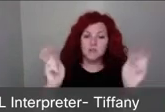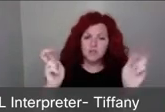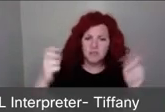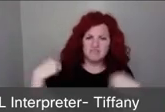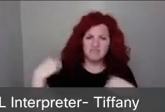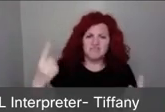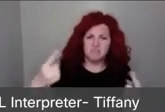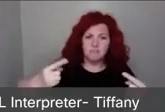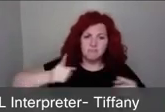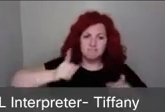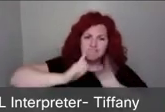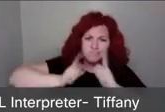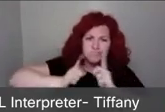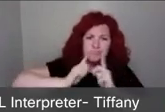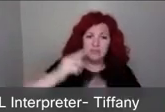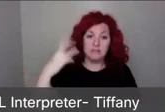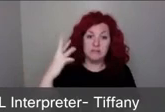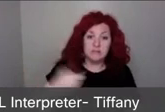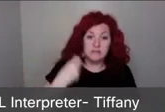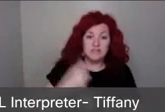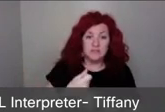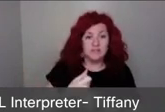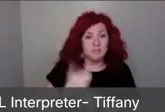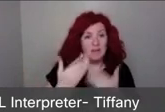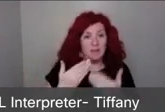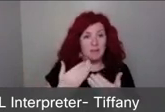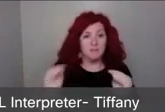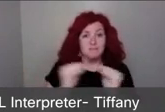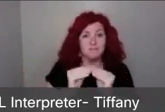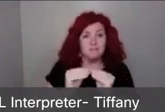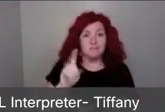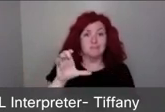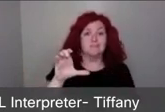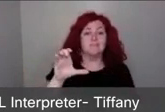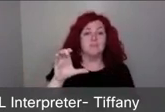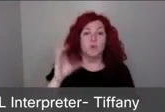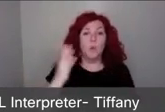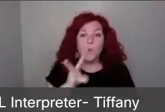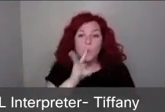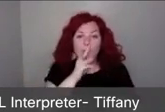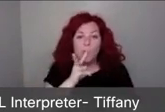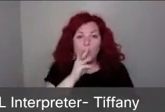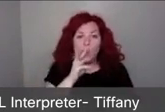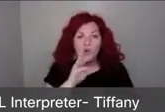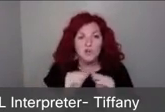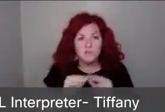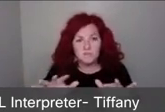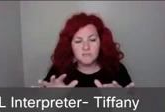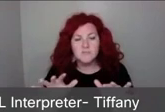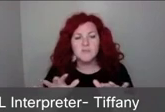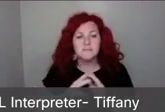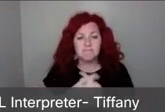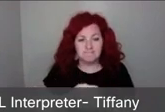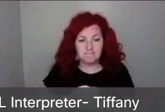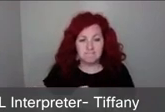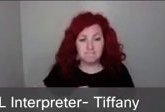the last 60 years and may go on for another 100, and that's water adjudication. There's a significant difference